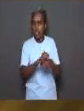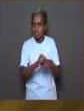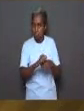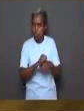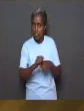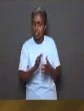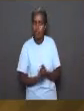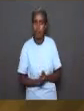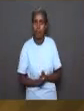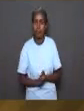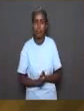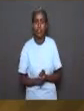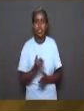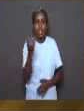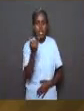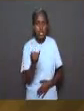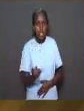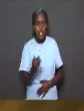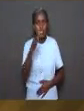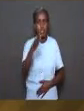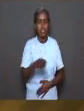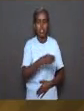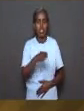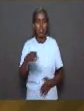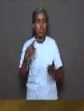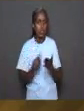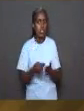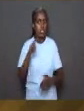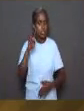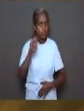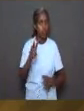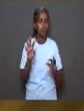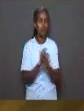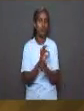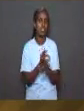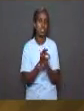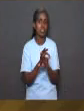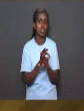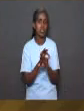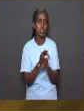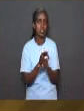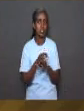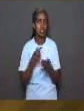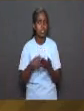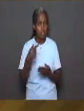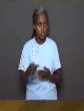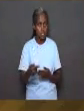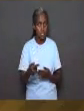activity. Sketch the graphs of these two functions.